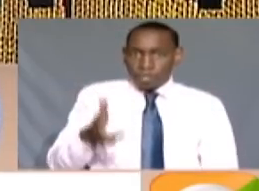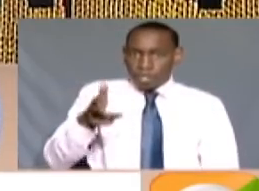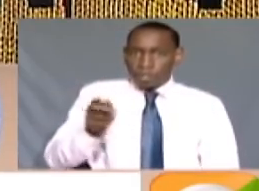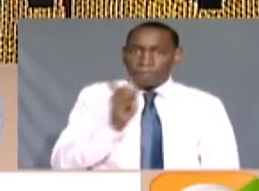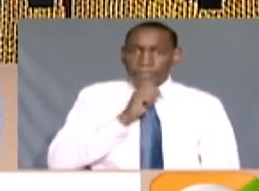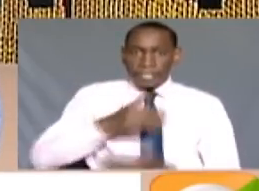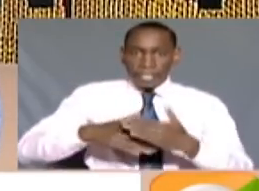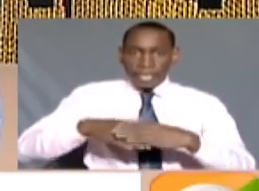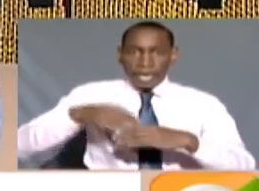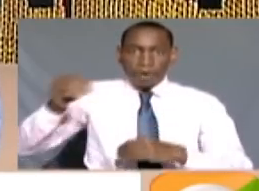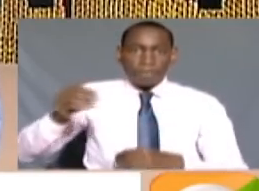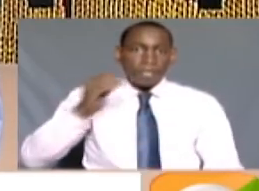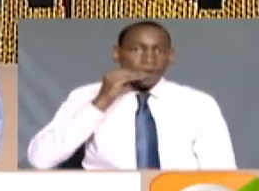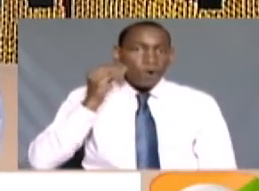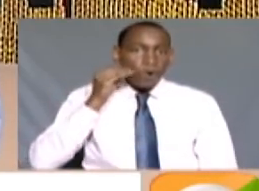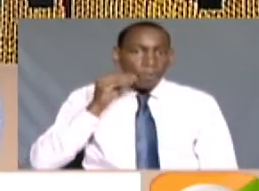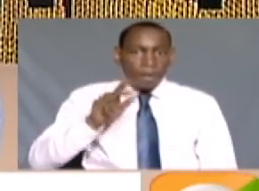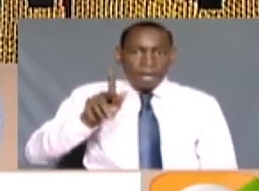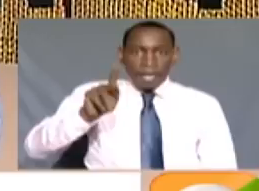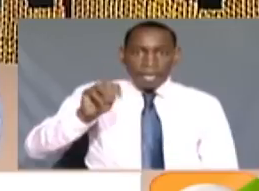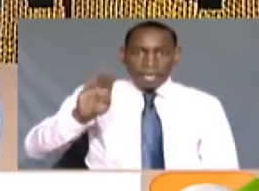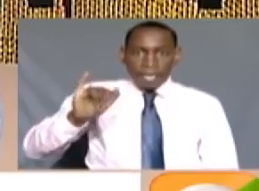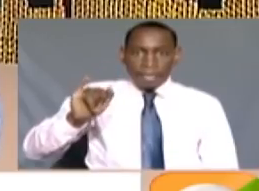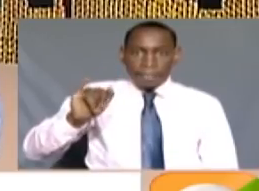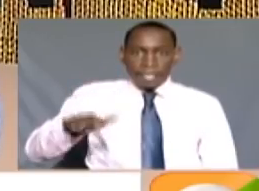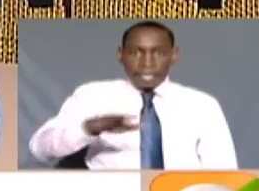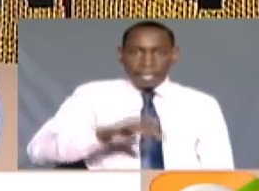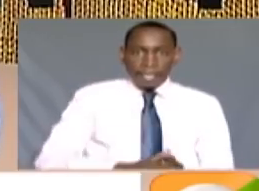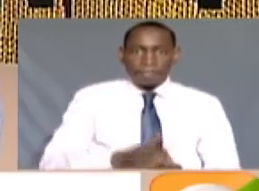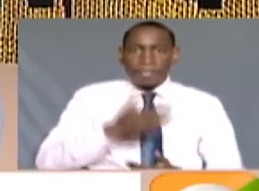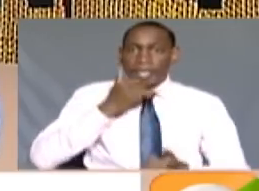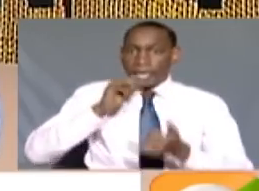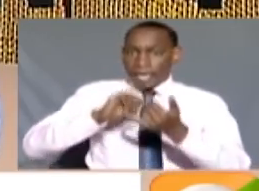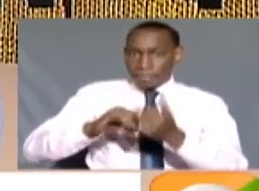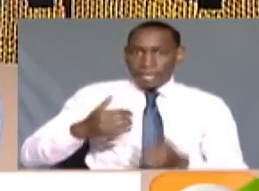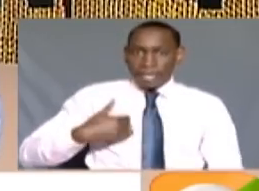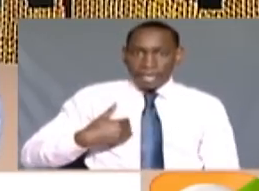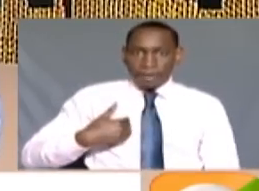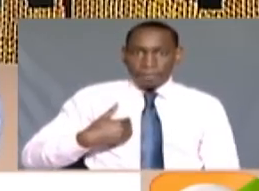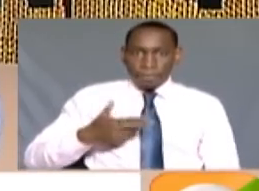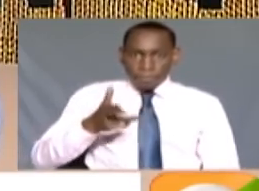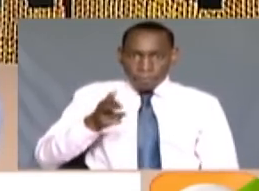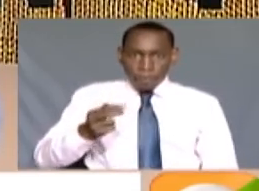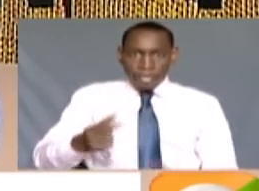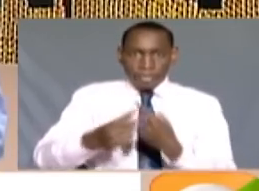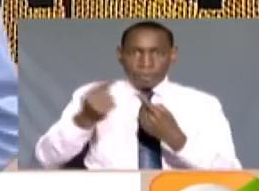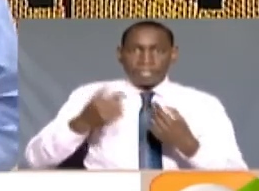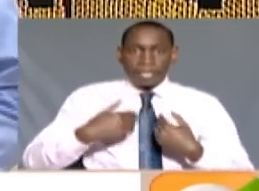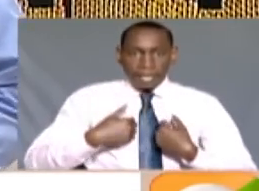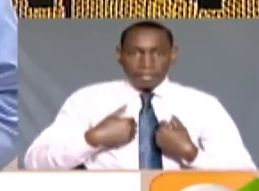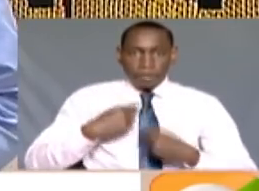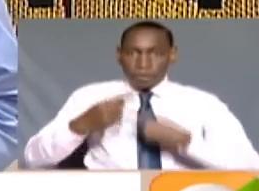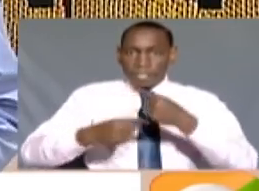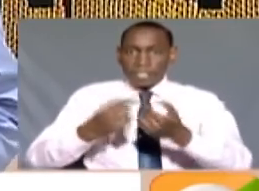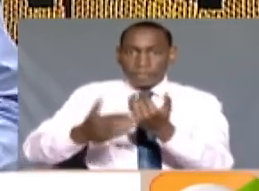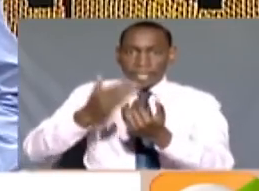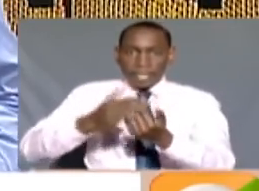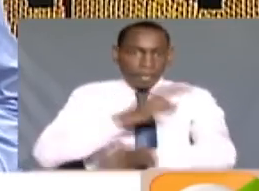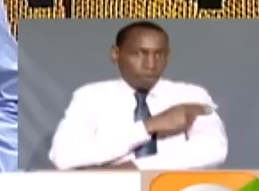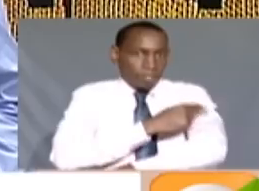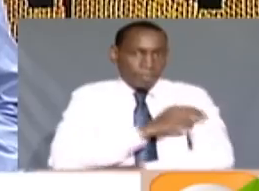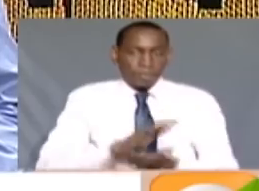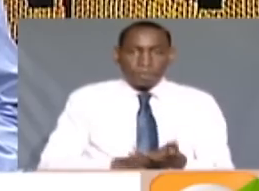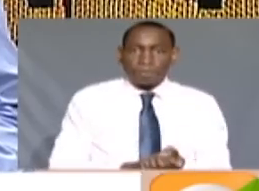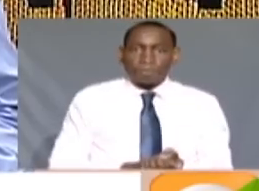shot dead outside their home in Kambi Estate. The daughter's husband sustained bullet wounds and is fighting for his life in hospital. Let's